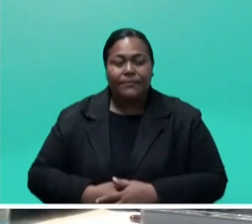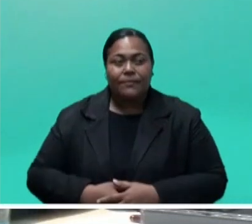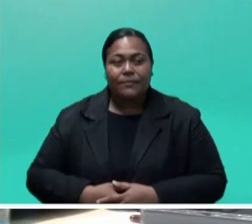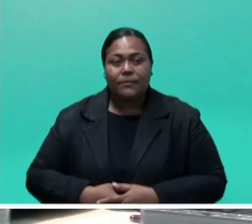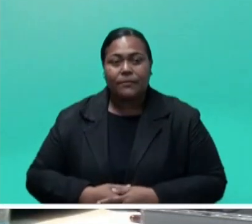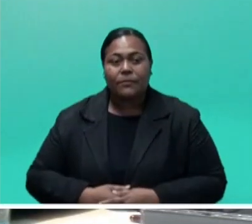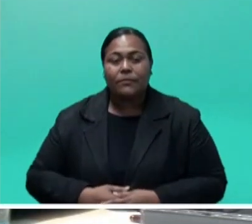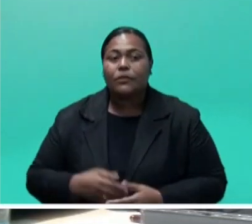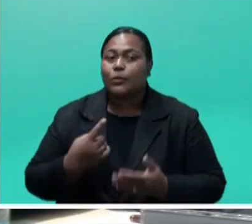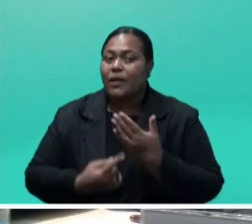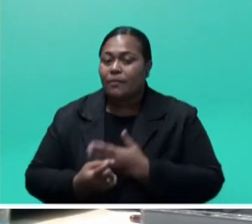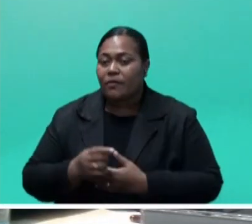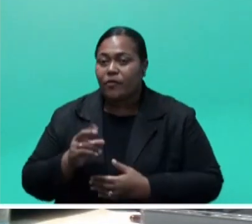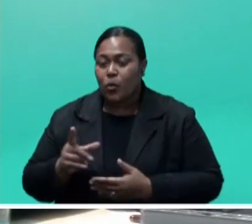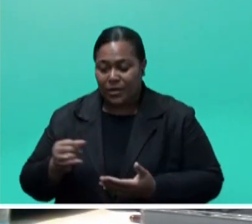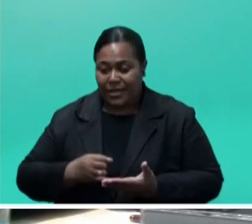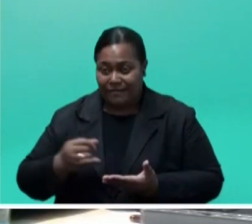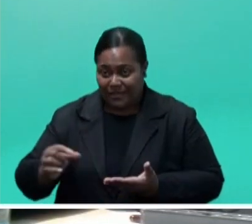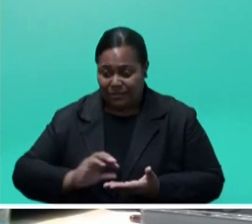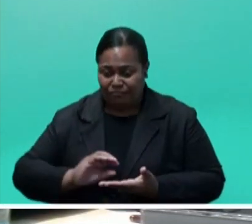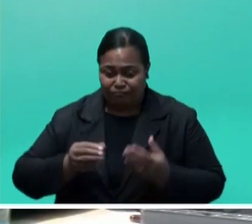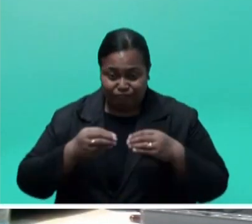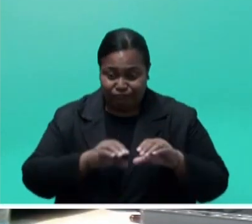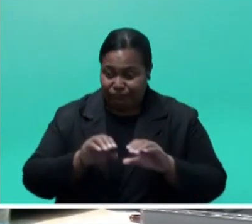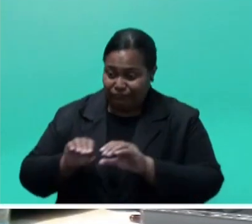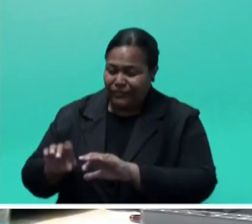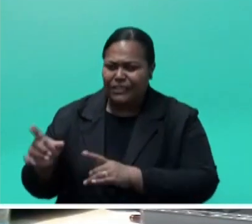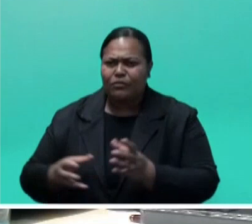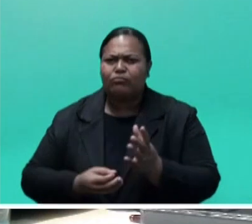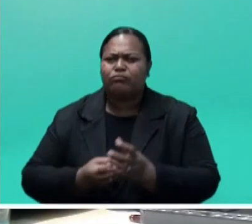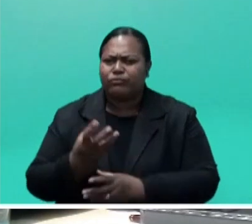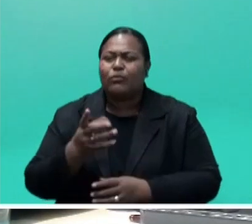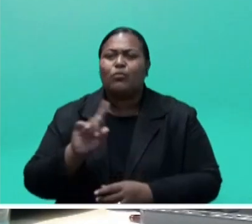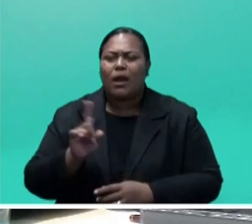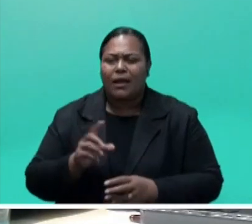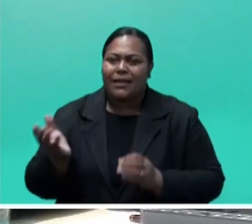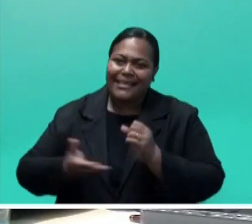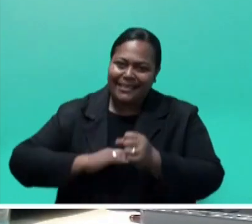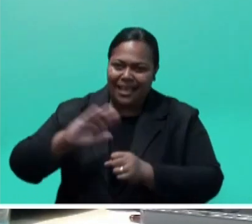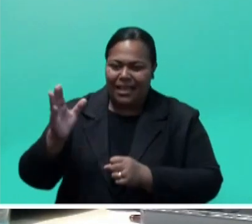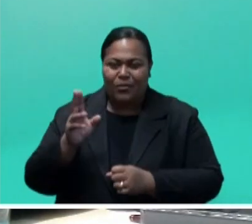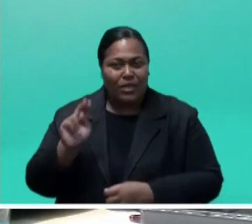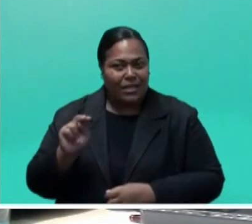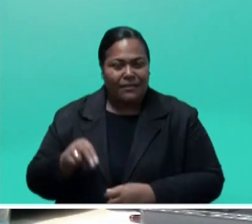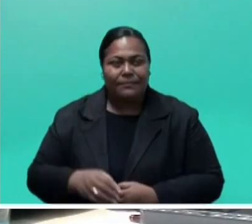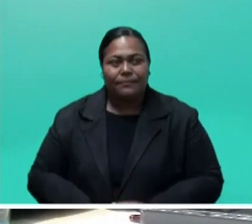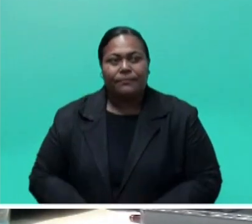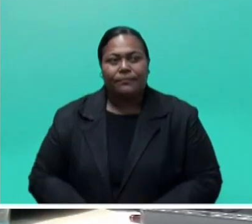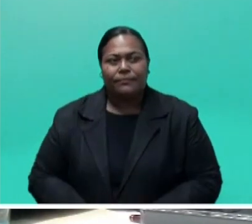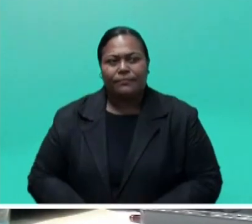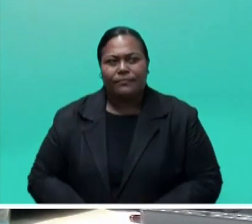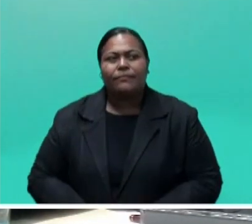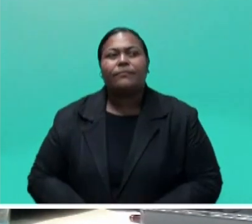agriculture sector, particularly for growing of cane, which is a permanent crop. I'm thankful that the TLTB